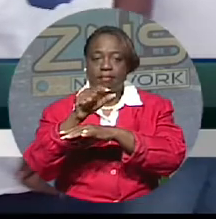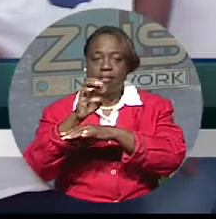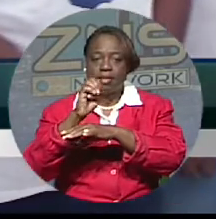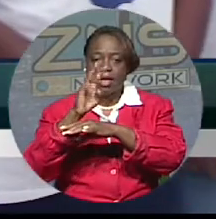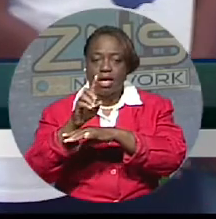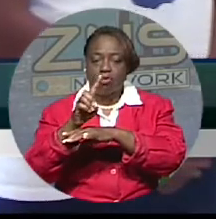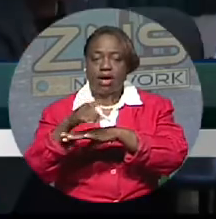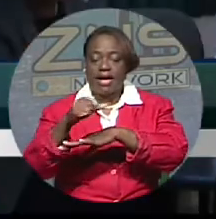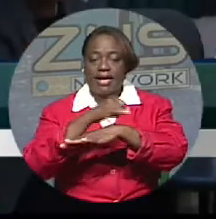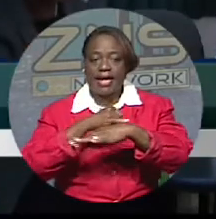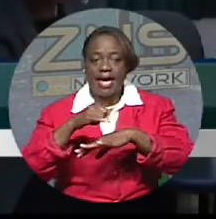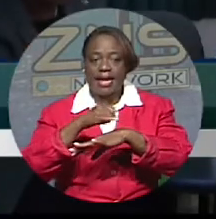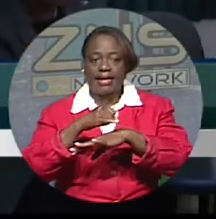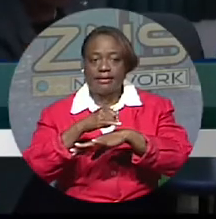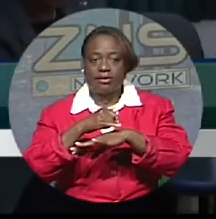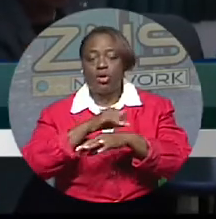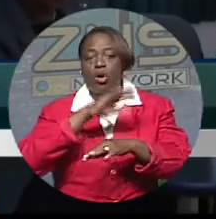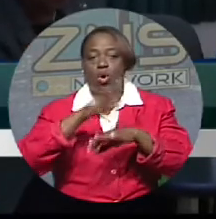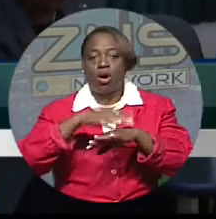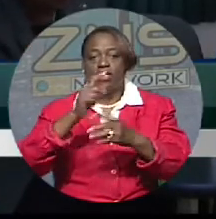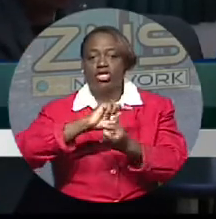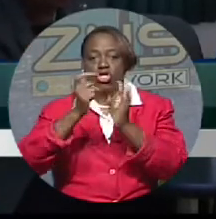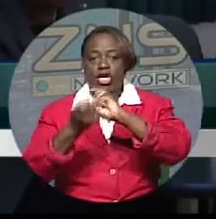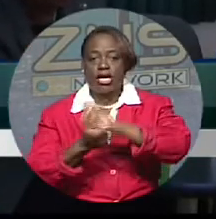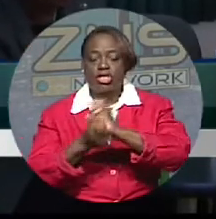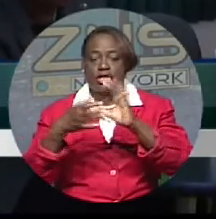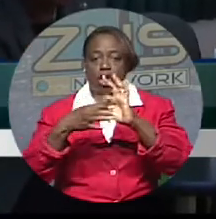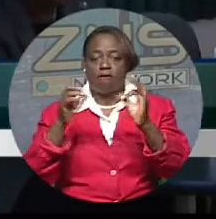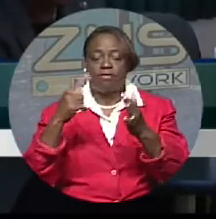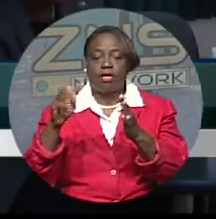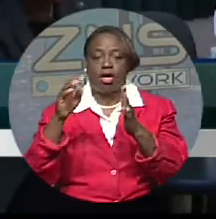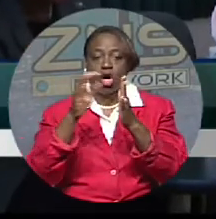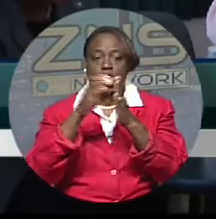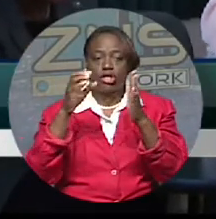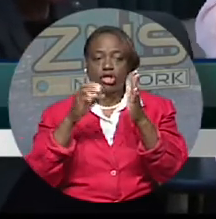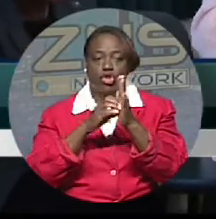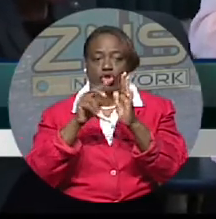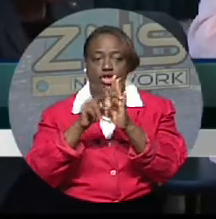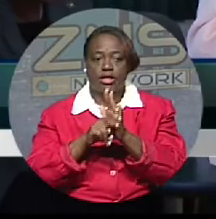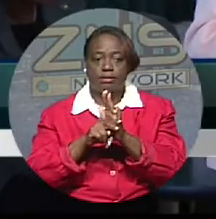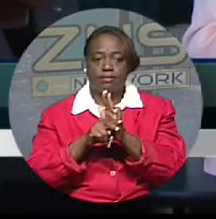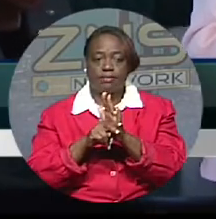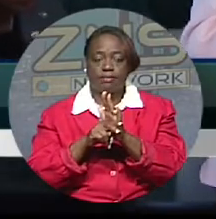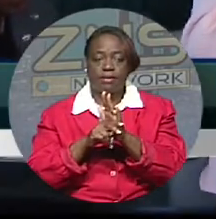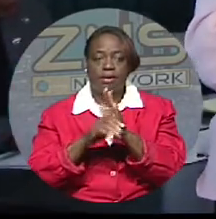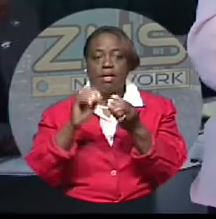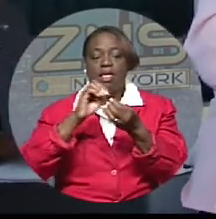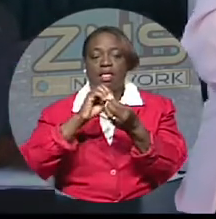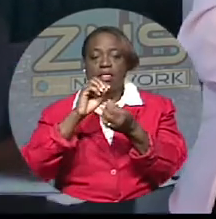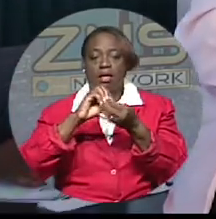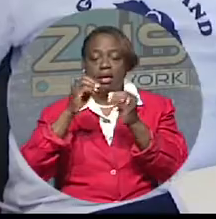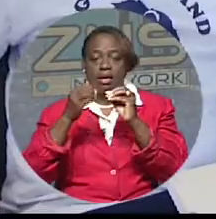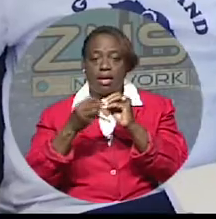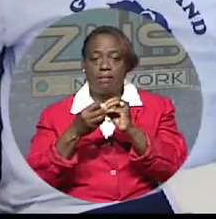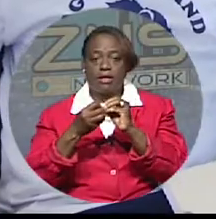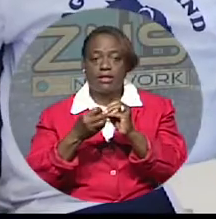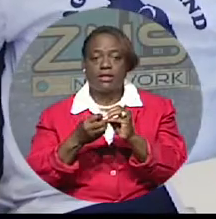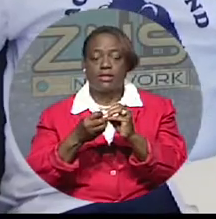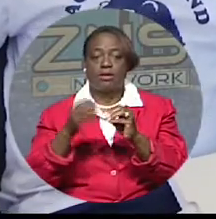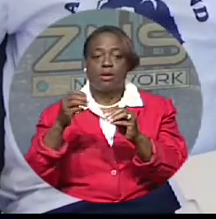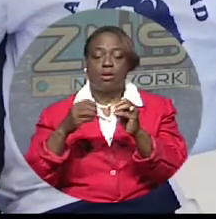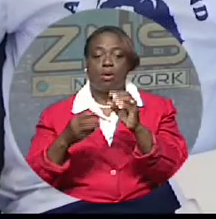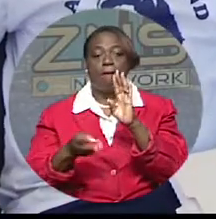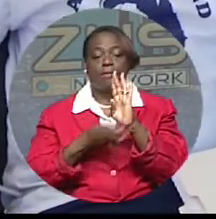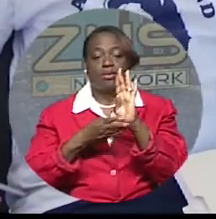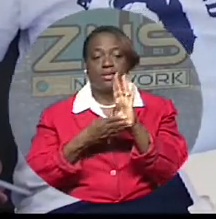on proposed changes to the Constitution on that island Friday morning. The numbers were bolstered by students from Ragged Island All-Age School